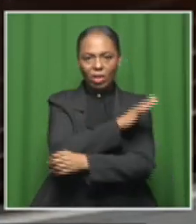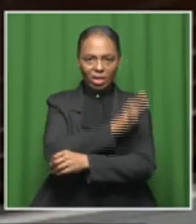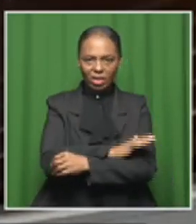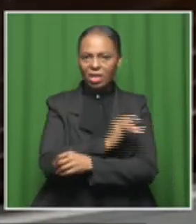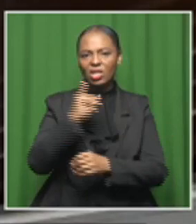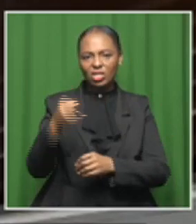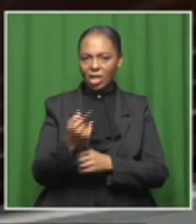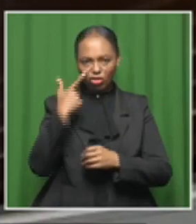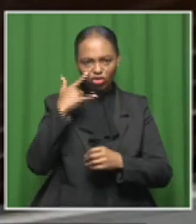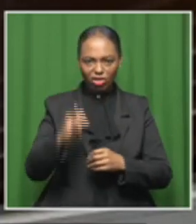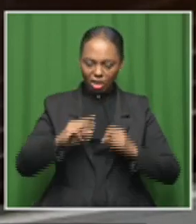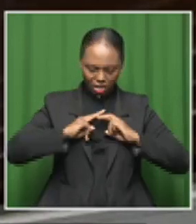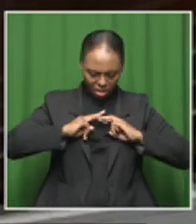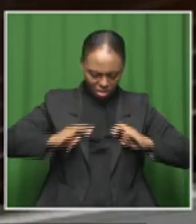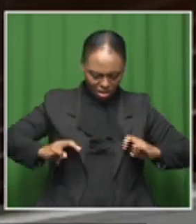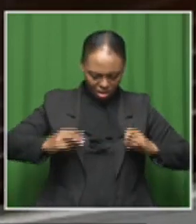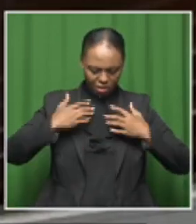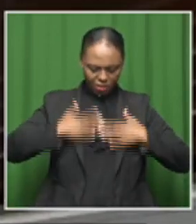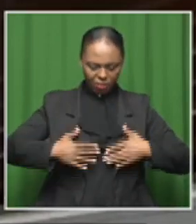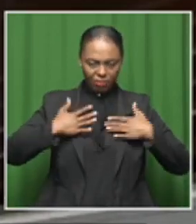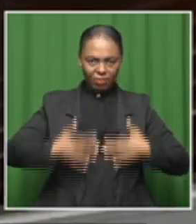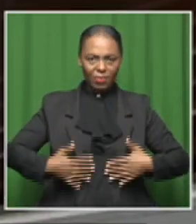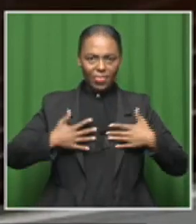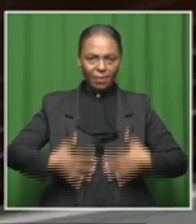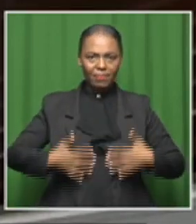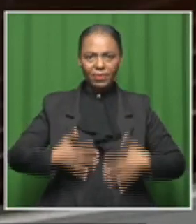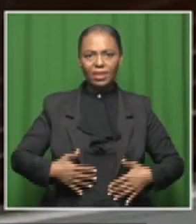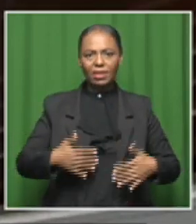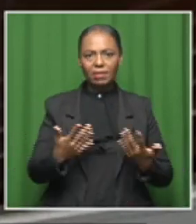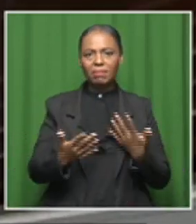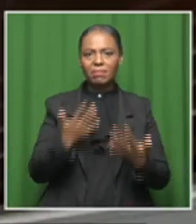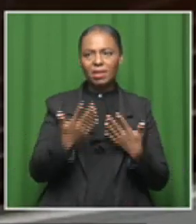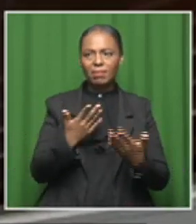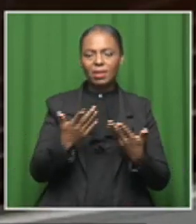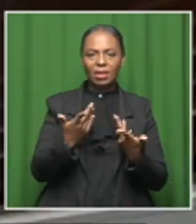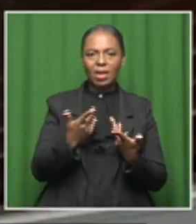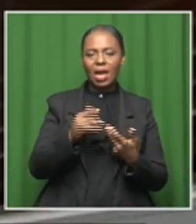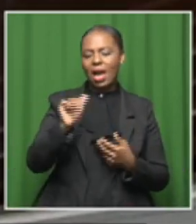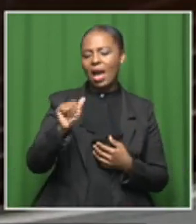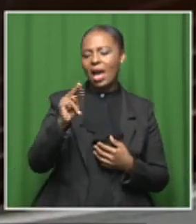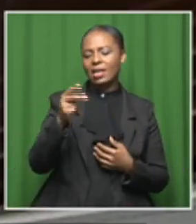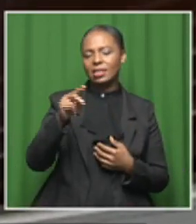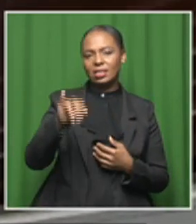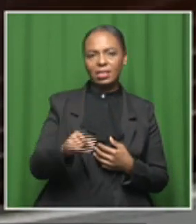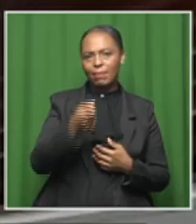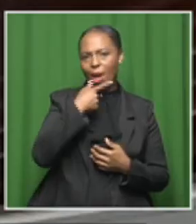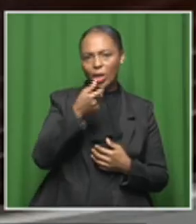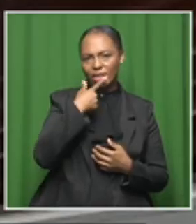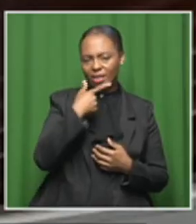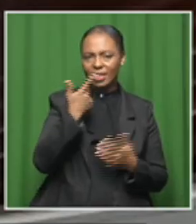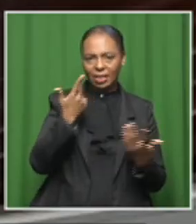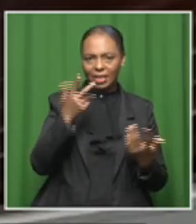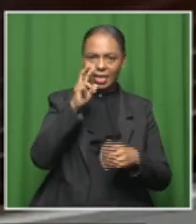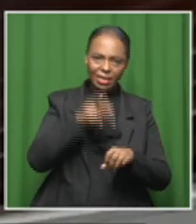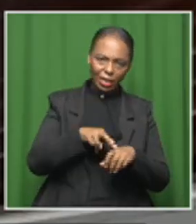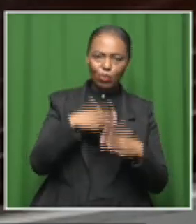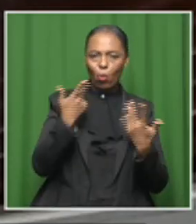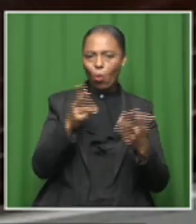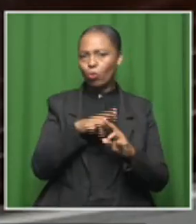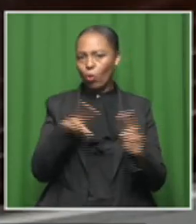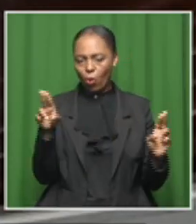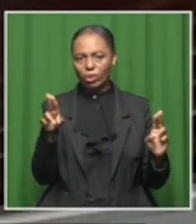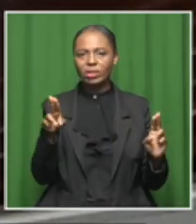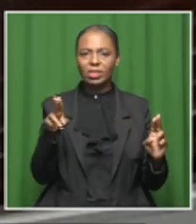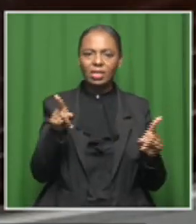just a respiratory illness. It's viral. There's no need for antibiotics. Just go home. And then very importantly is to allow for bed